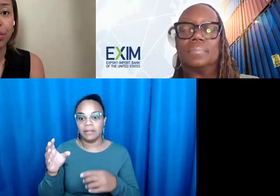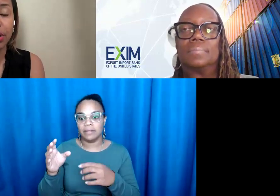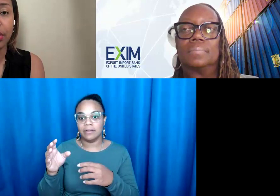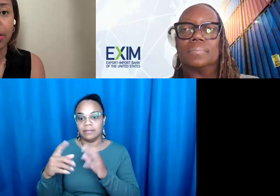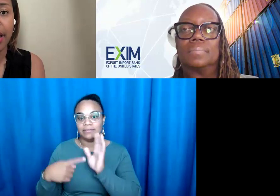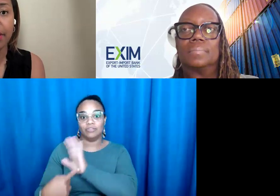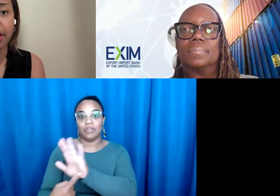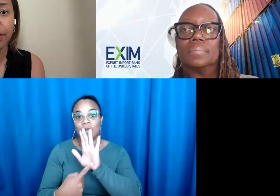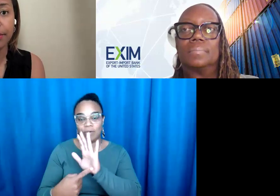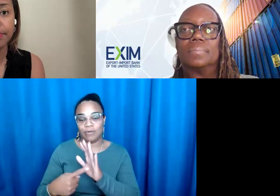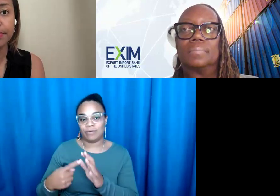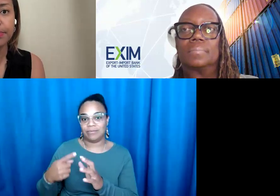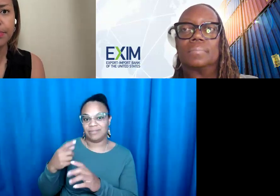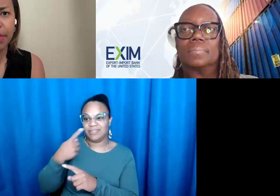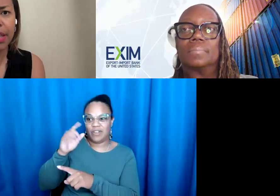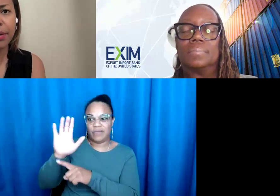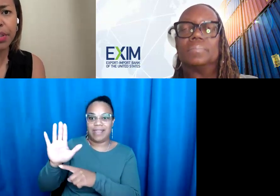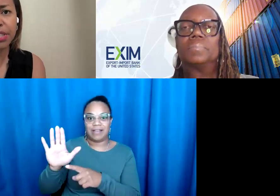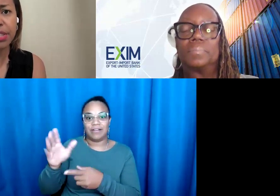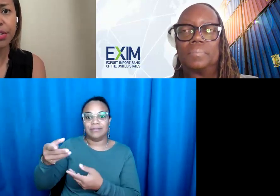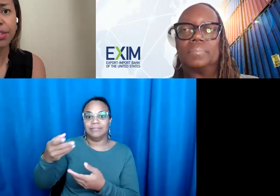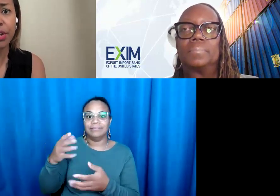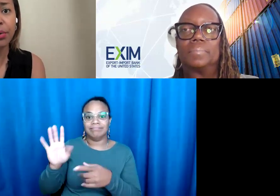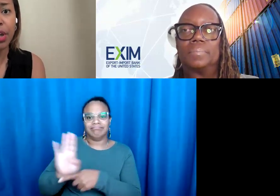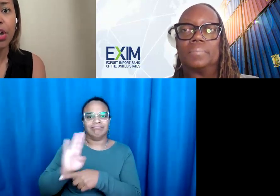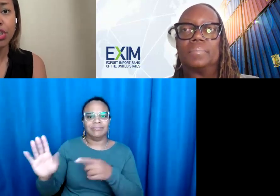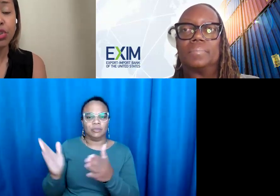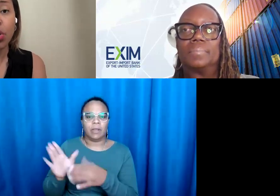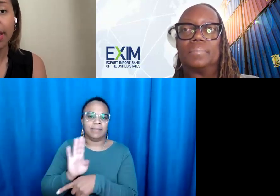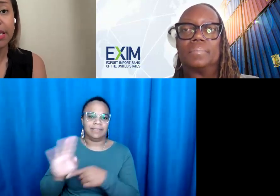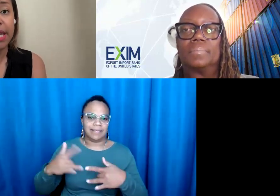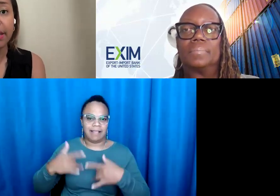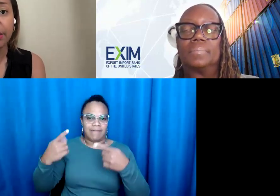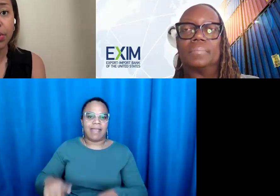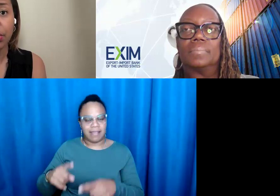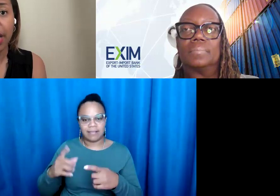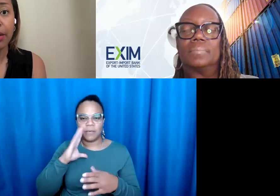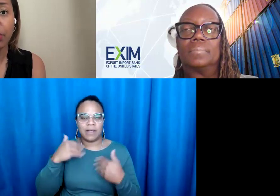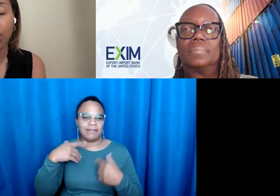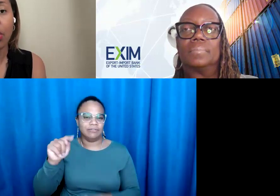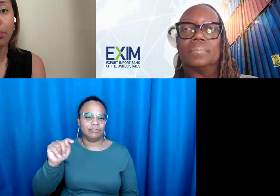exhibiting at the trade show that they're going to be having there later on this year. So just working